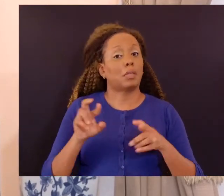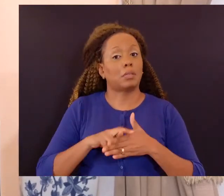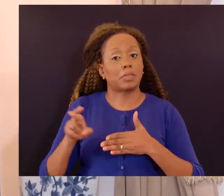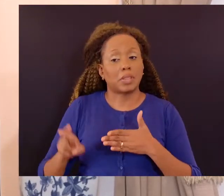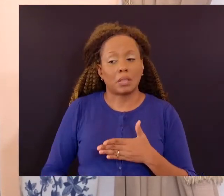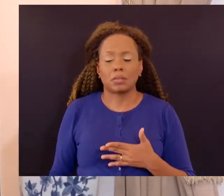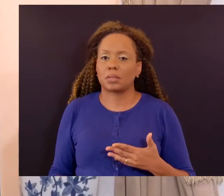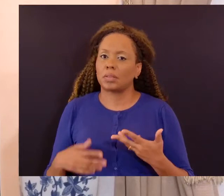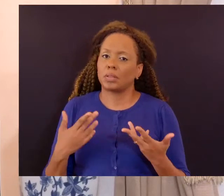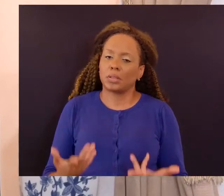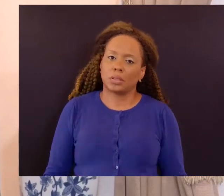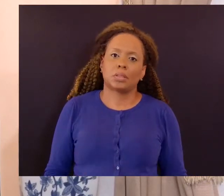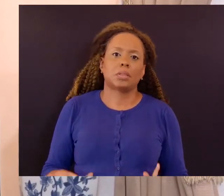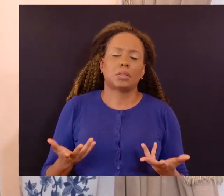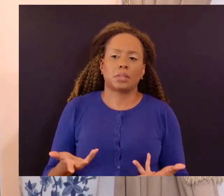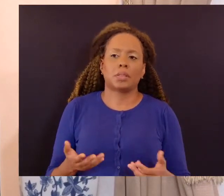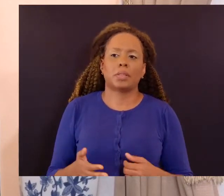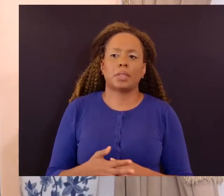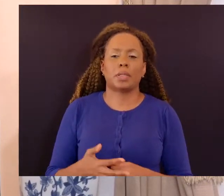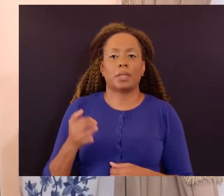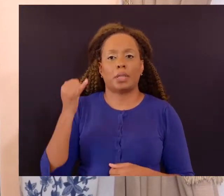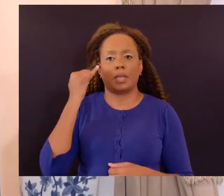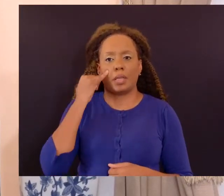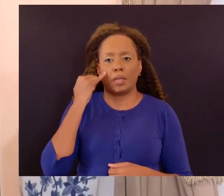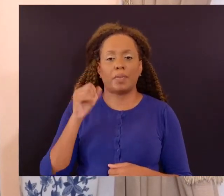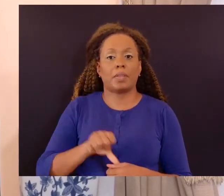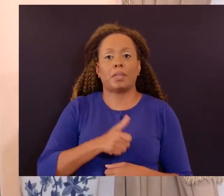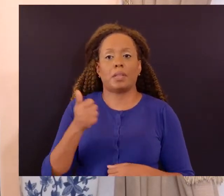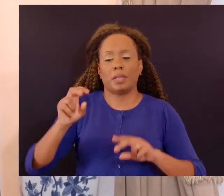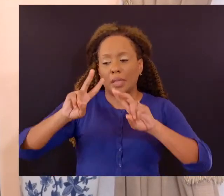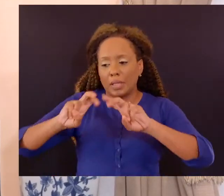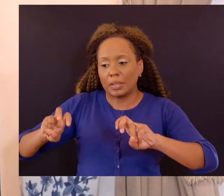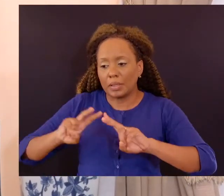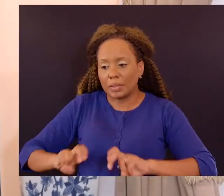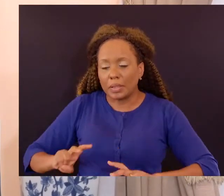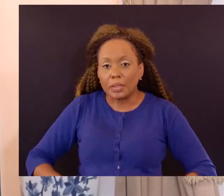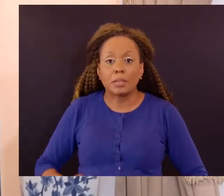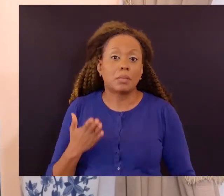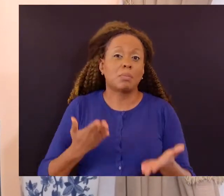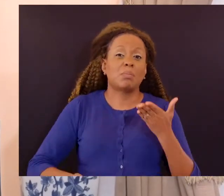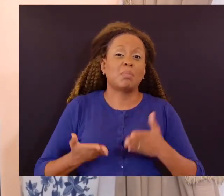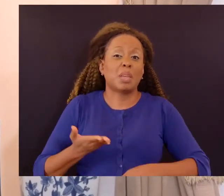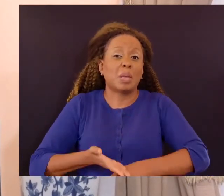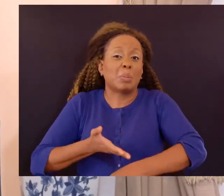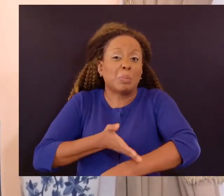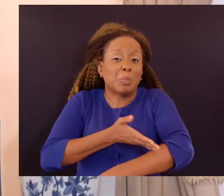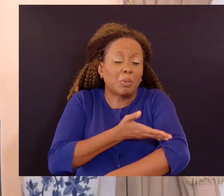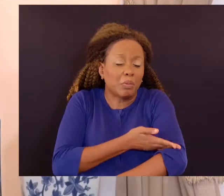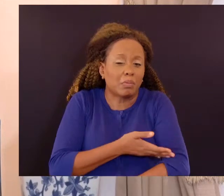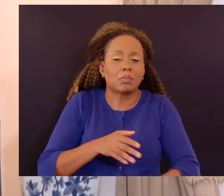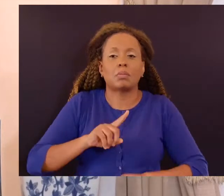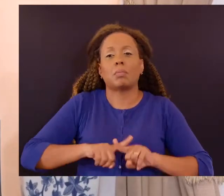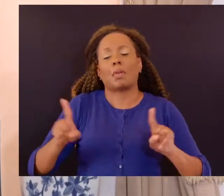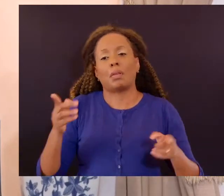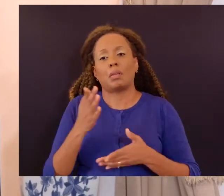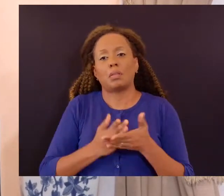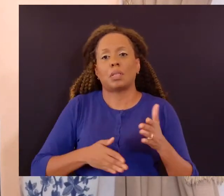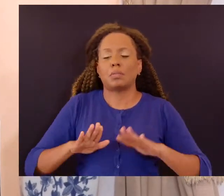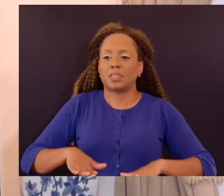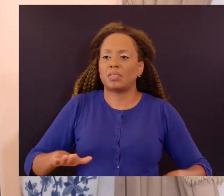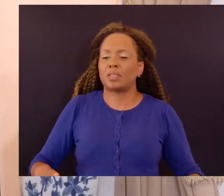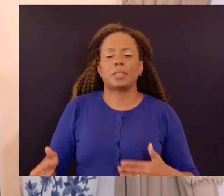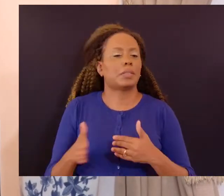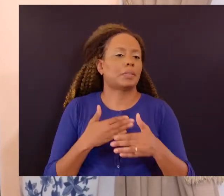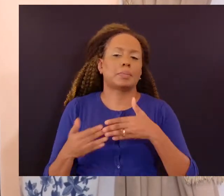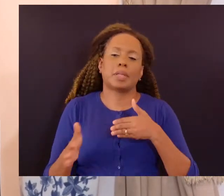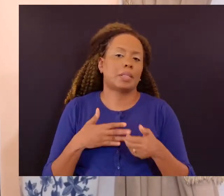And I'm sure if we did another assessment in a few weeks, there may be improvements, but there are some children who, regardless of what we do